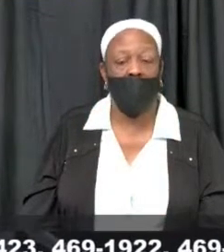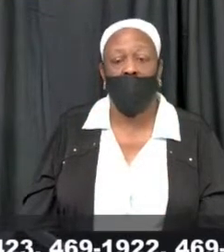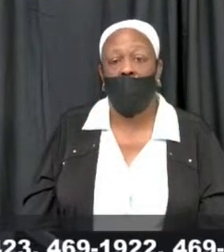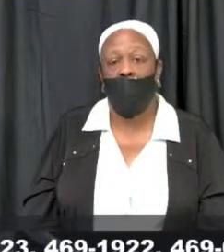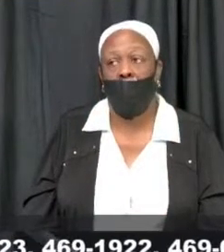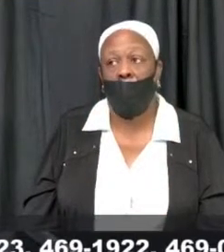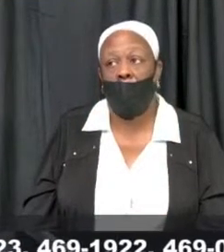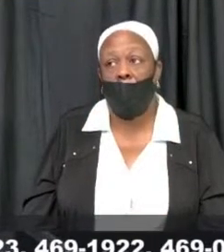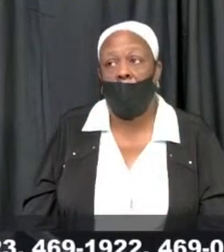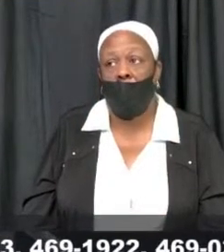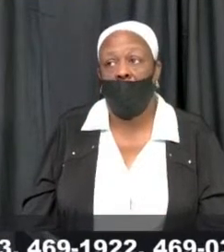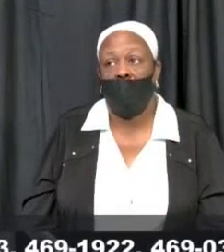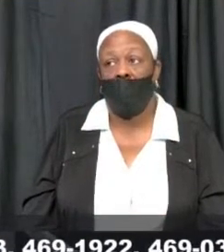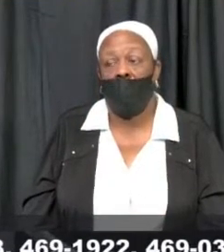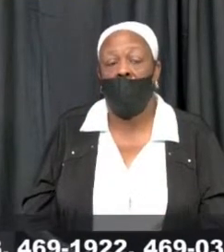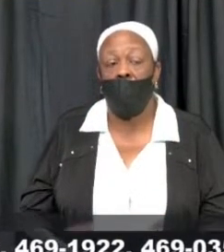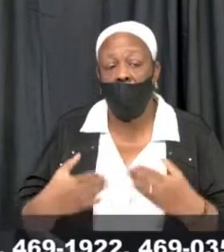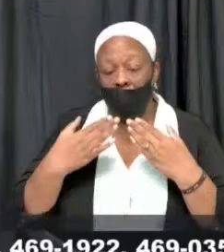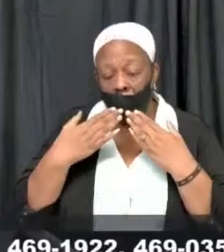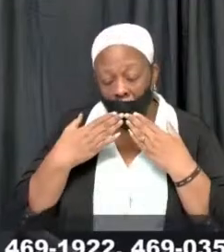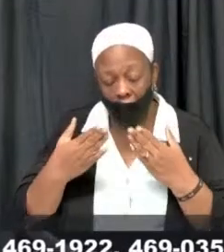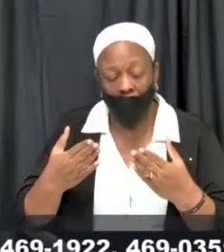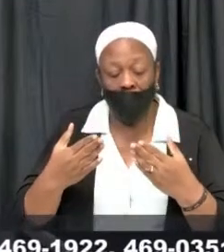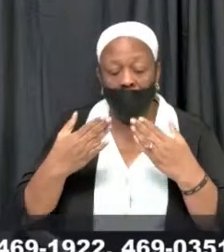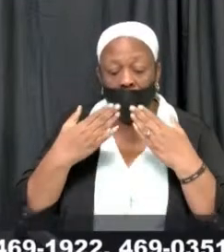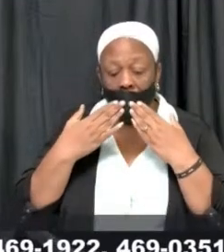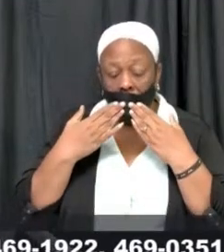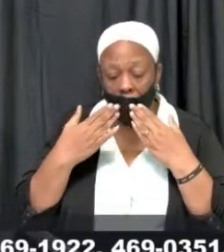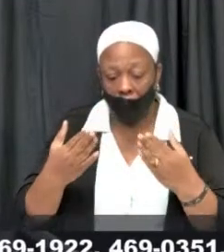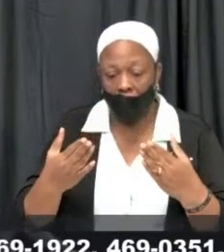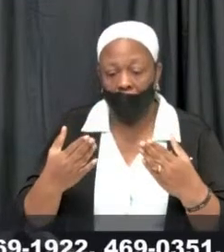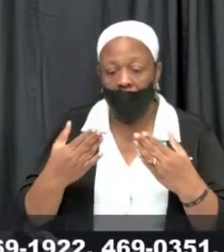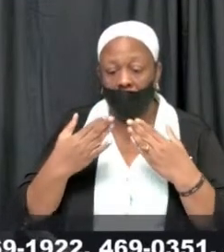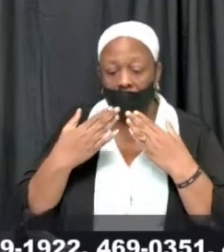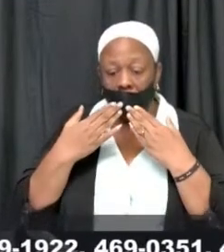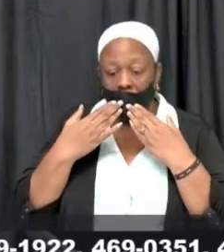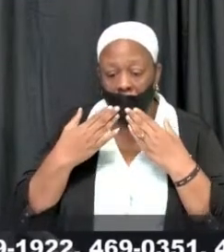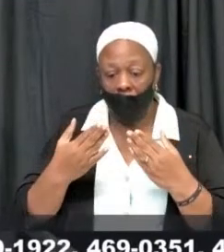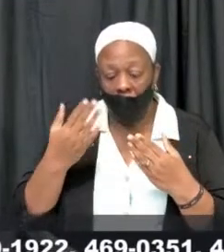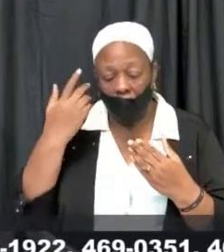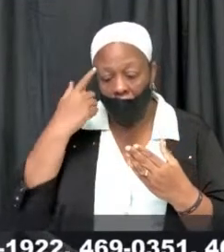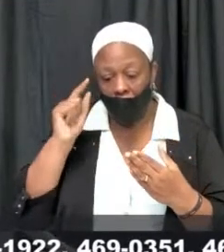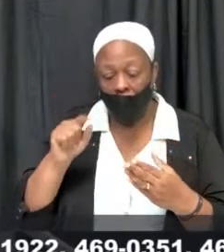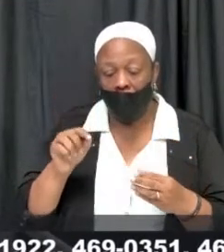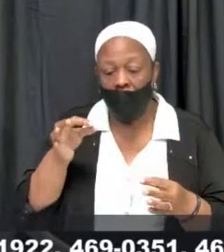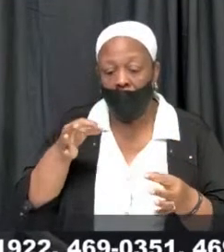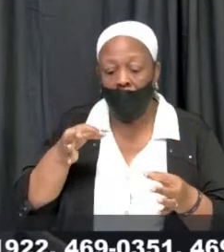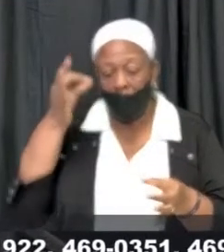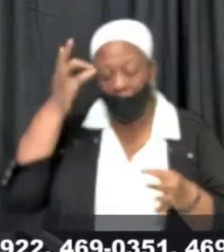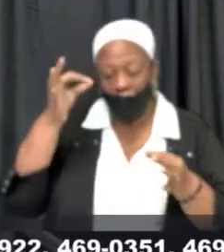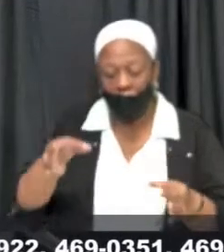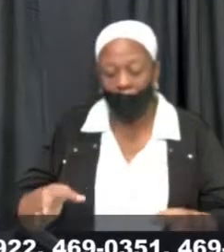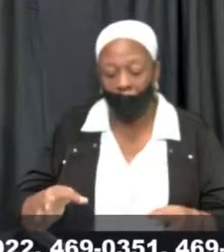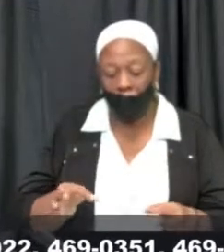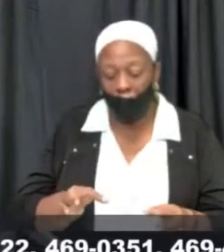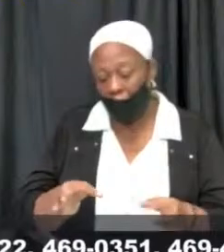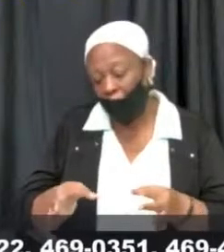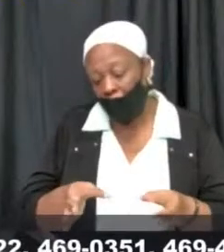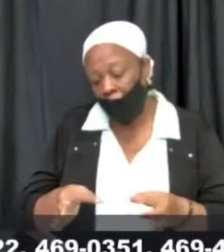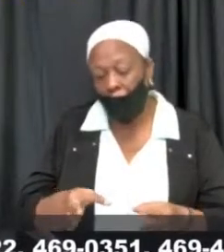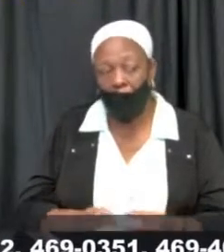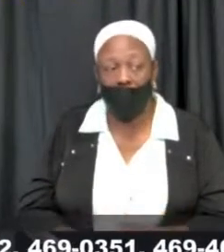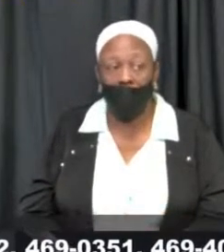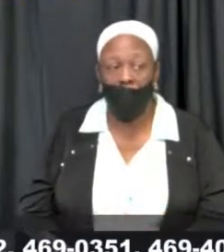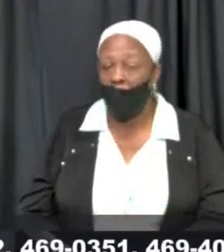And we thank him very much for that very detailed explanation. We can't